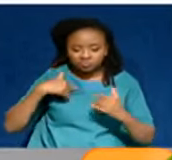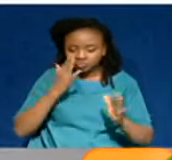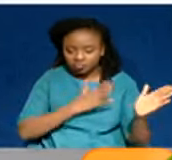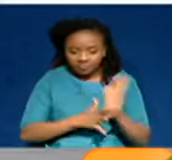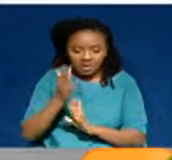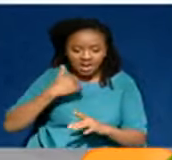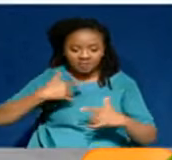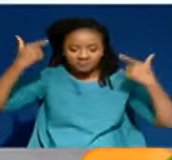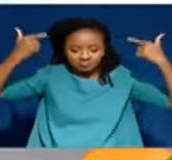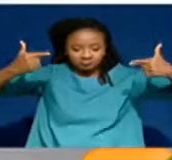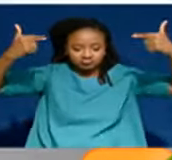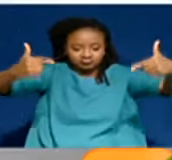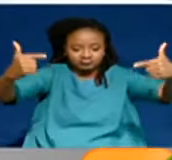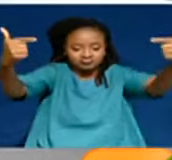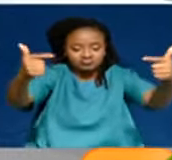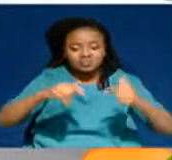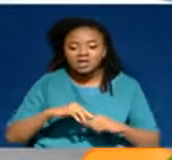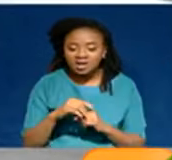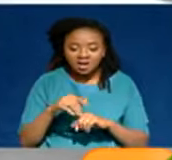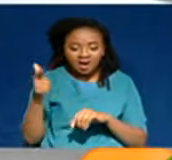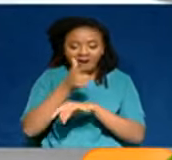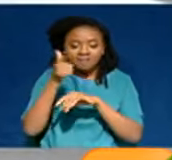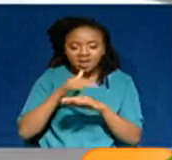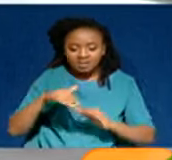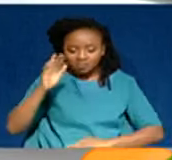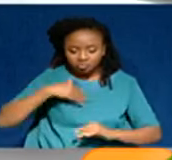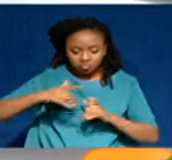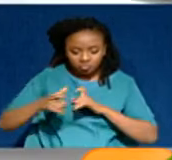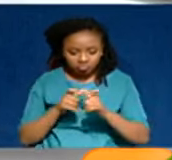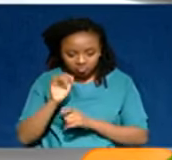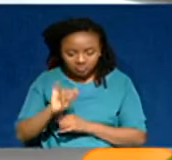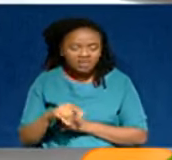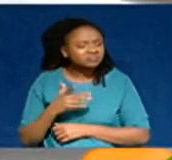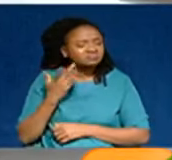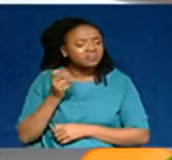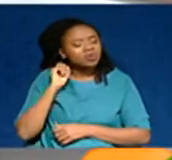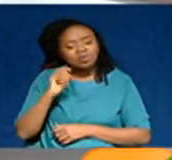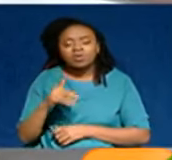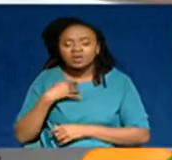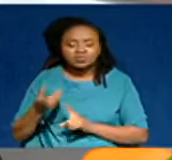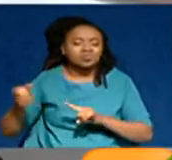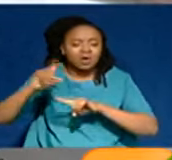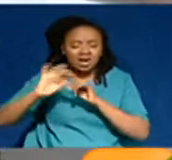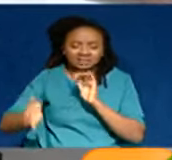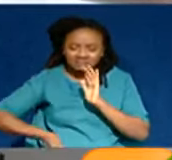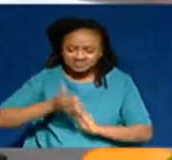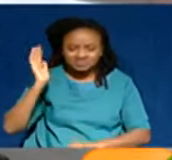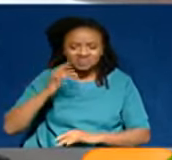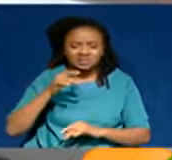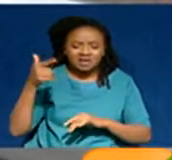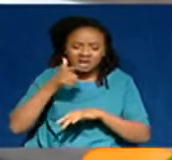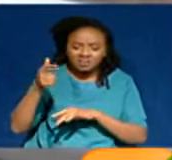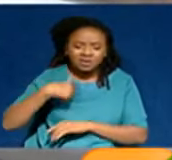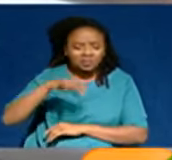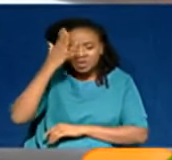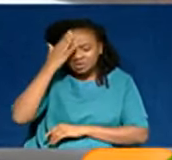across. So how different will this be, Waziri, just to cut you short? Because even as much as you put the speed cameras and, yeah. All that, we know there are corruption points. We all